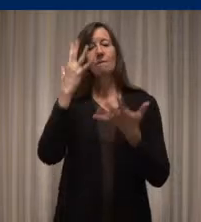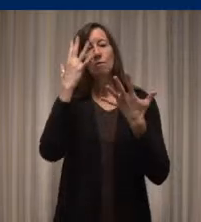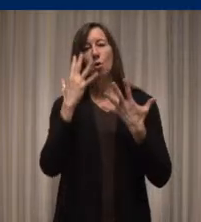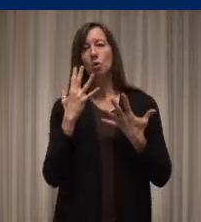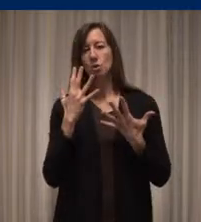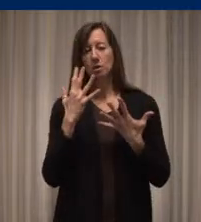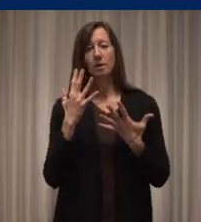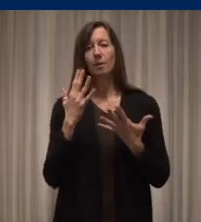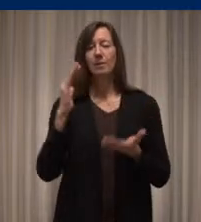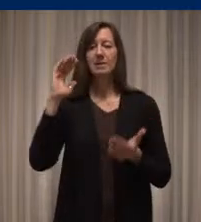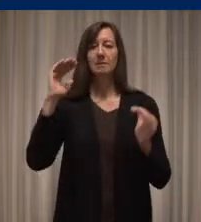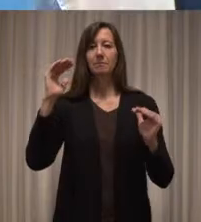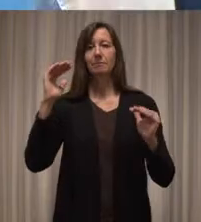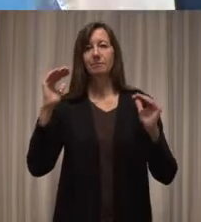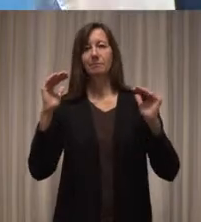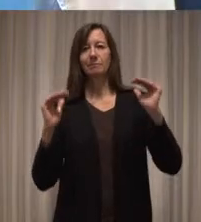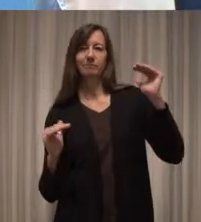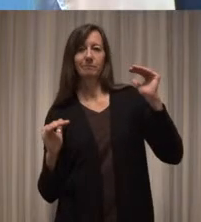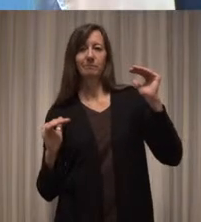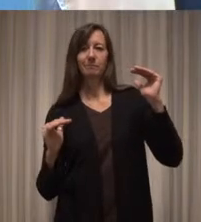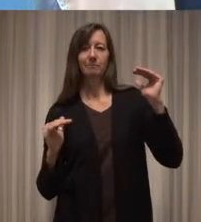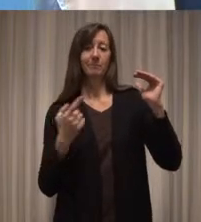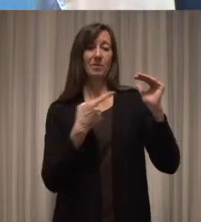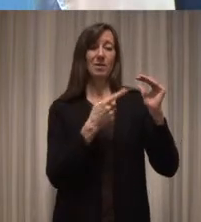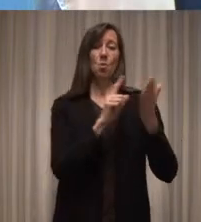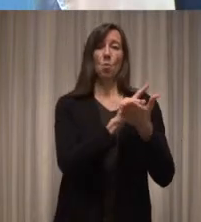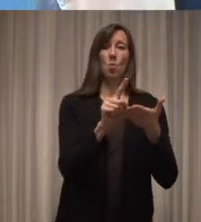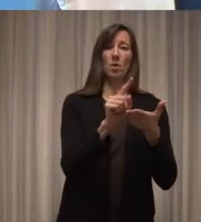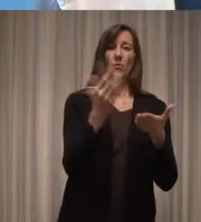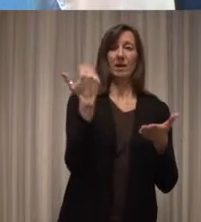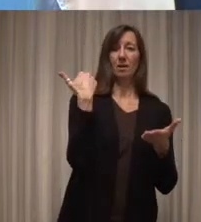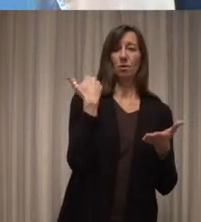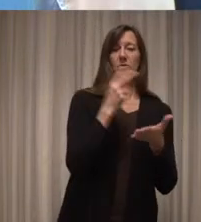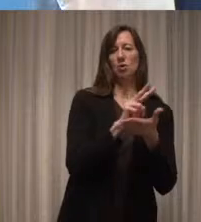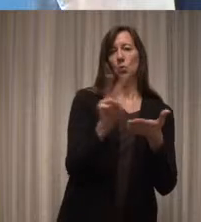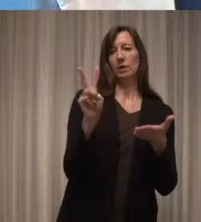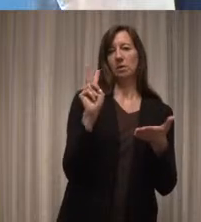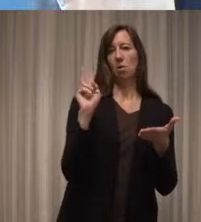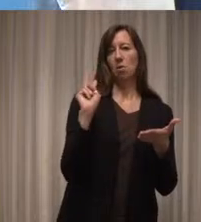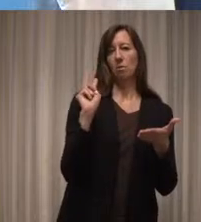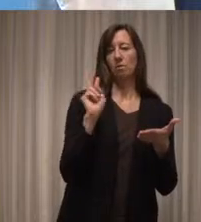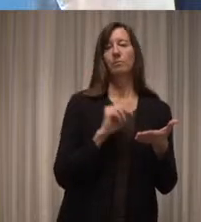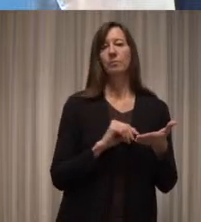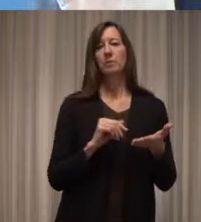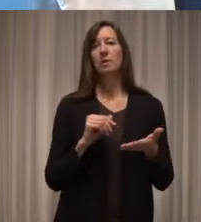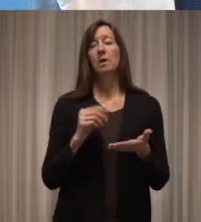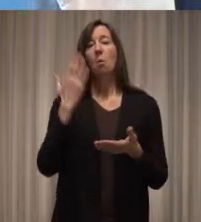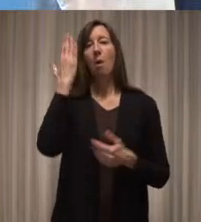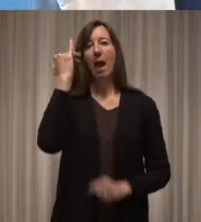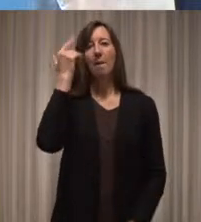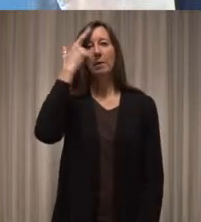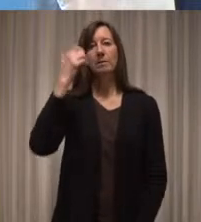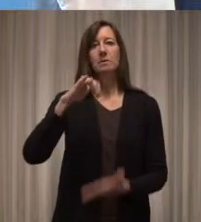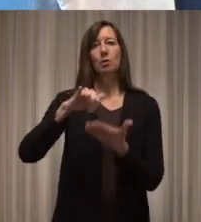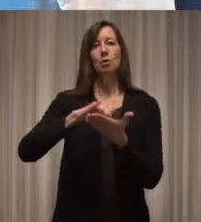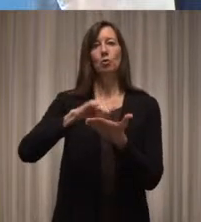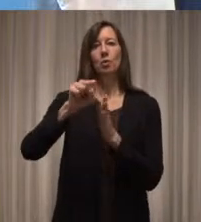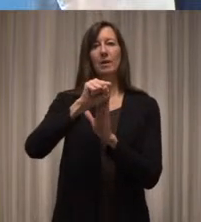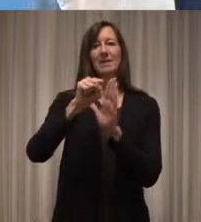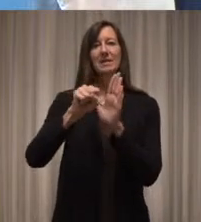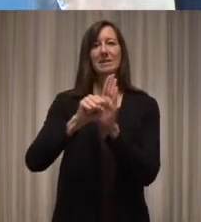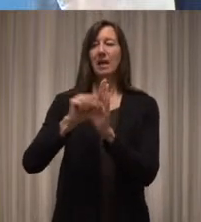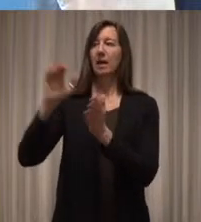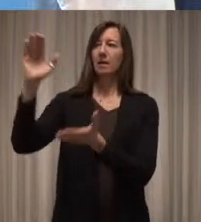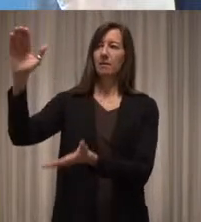the week prior. That was primarily due to less doses coming from New York State and going to our